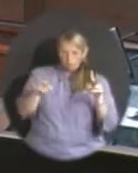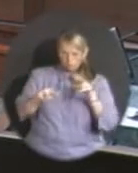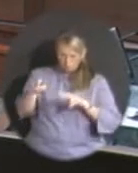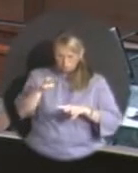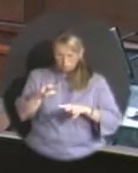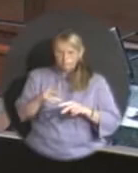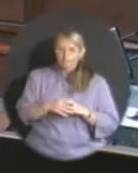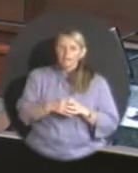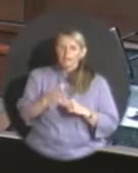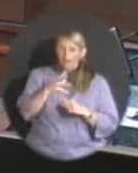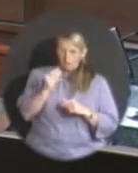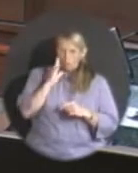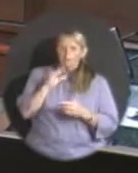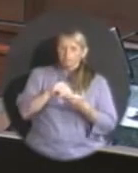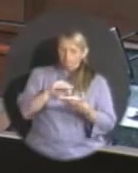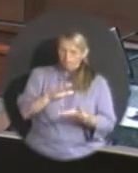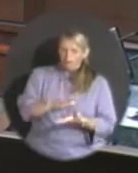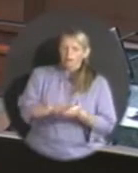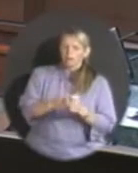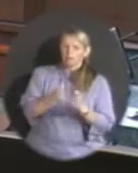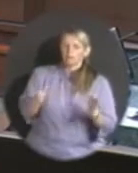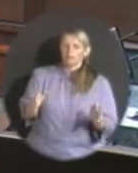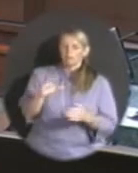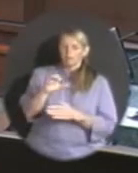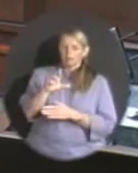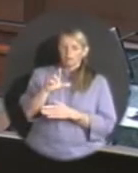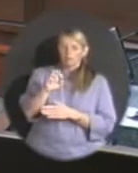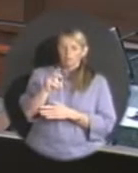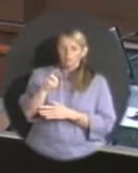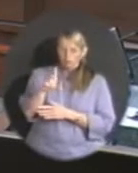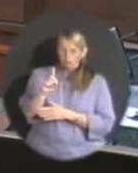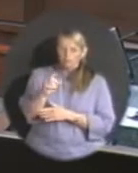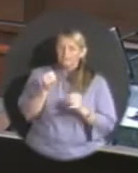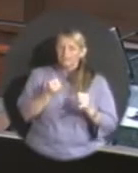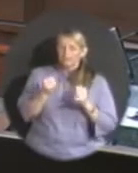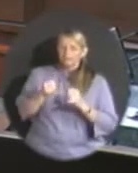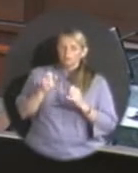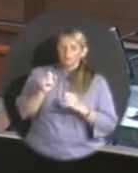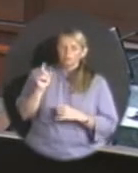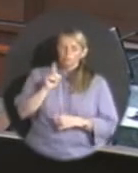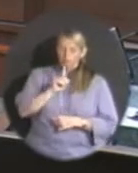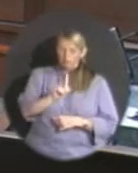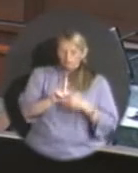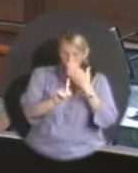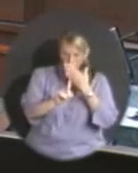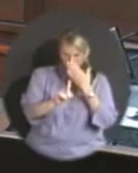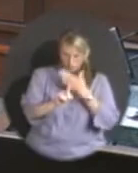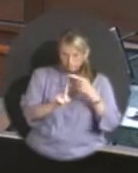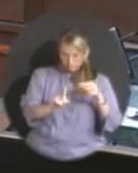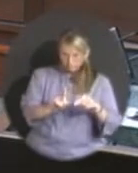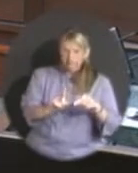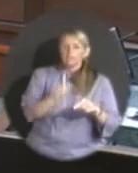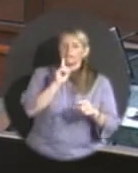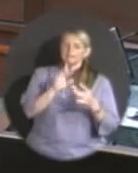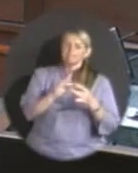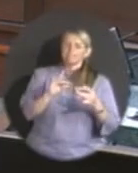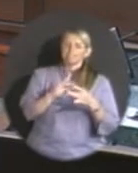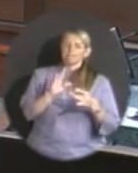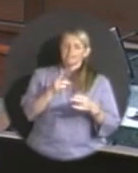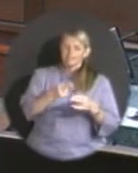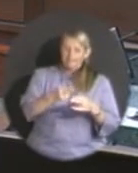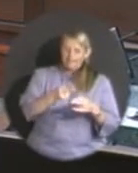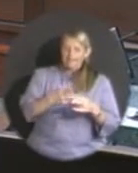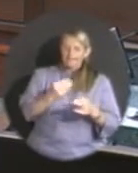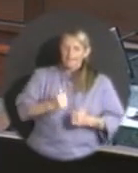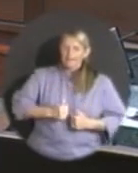record. Individuals addressing the board should come to the podium at the front of the room and state your name and address. Mrs. Hibbs, I